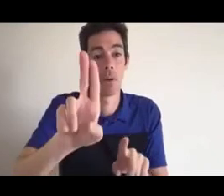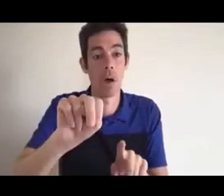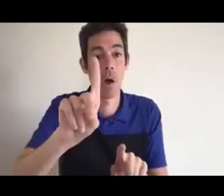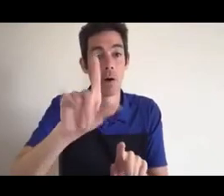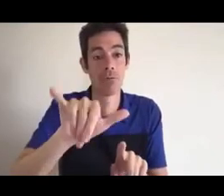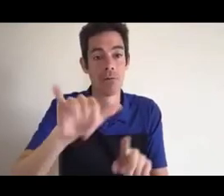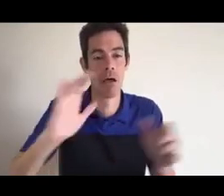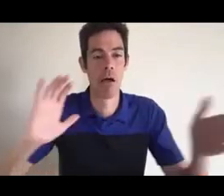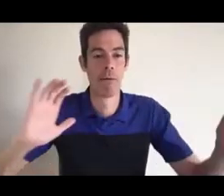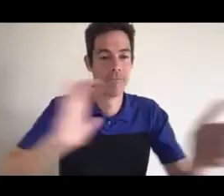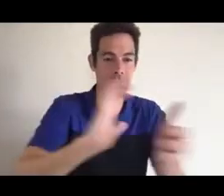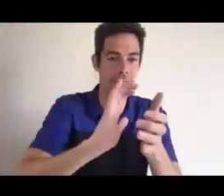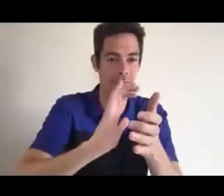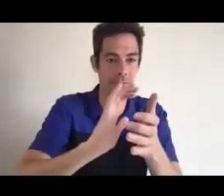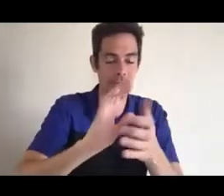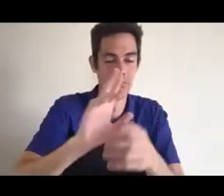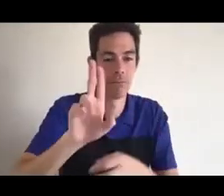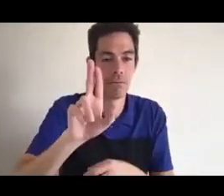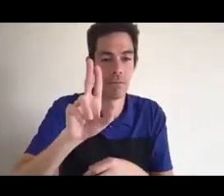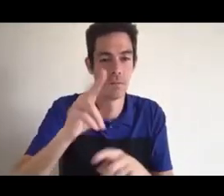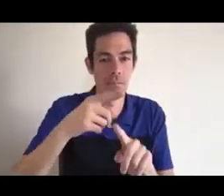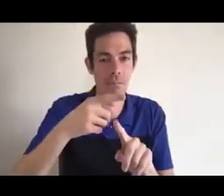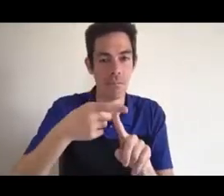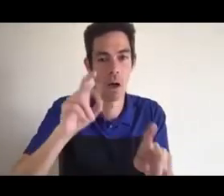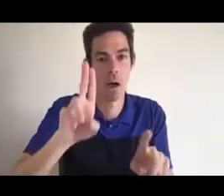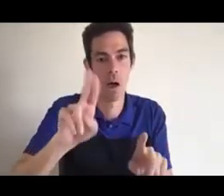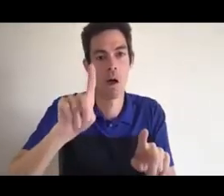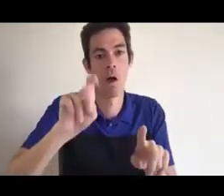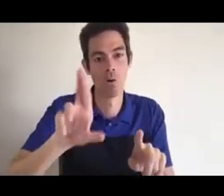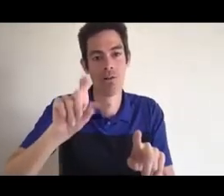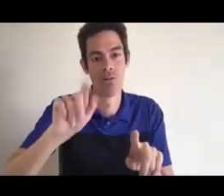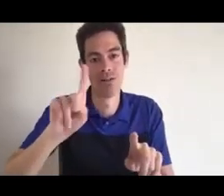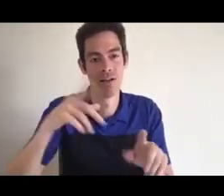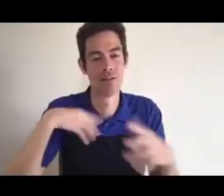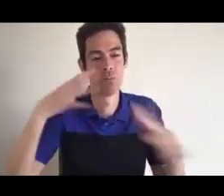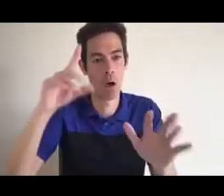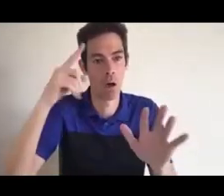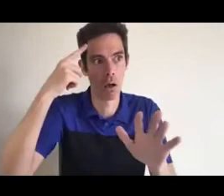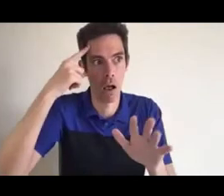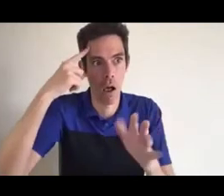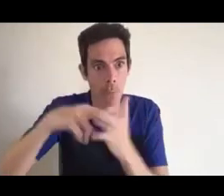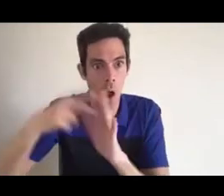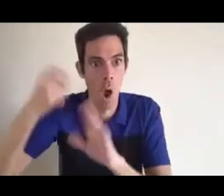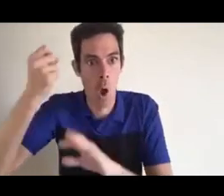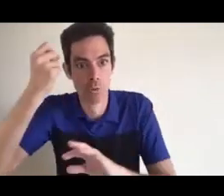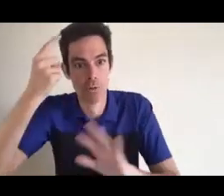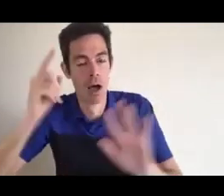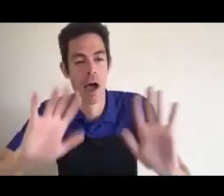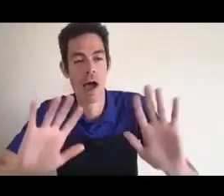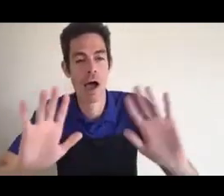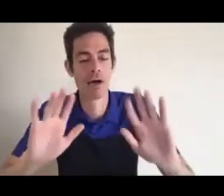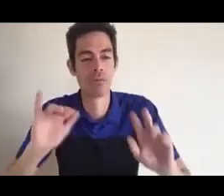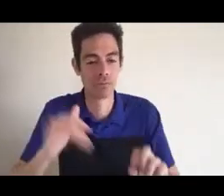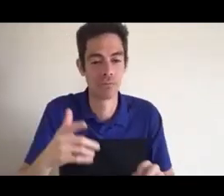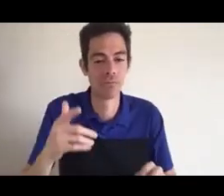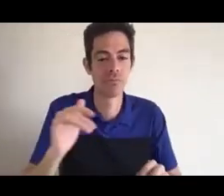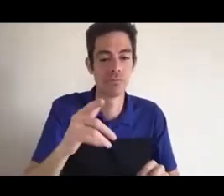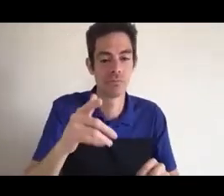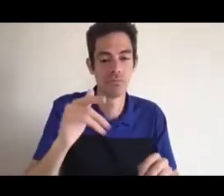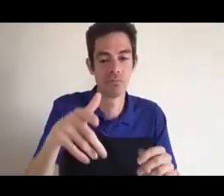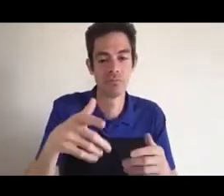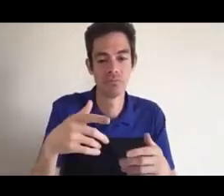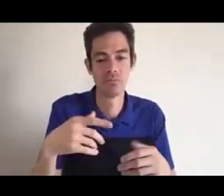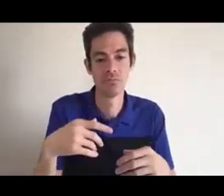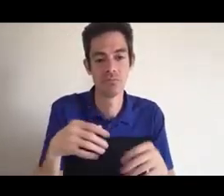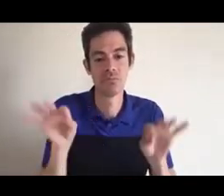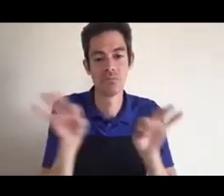important, but using it like when I put undie, it's condensing understand. I don't want you to think it means